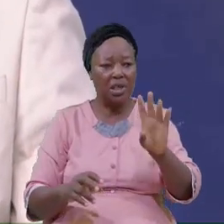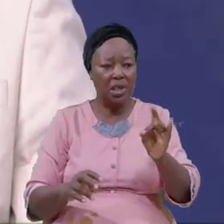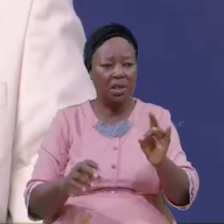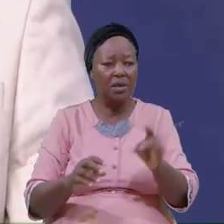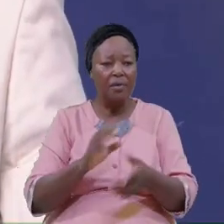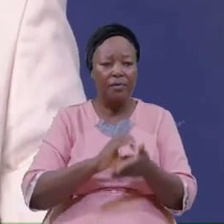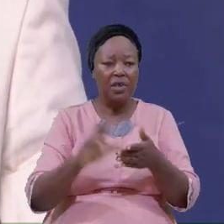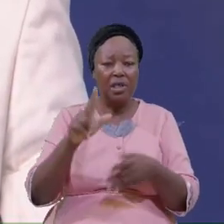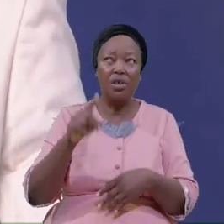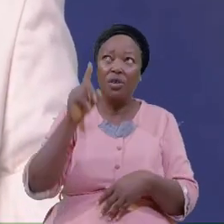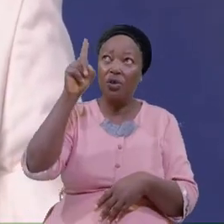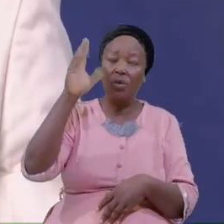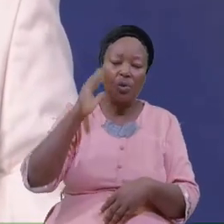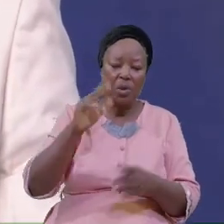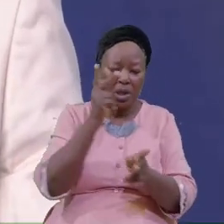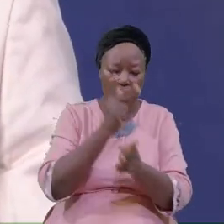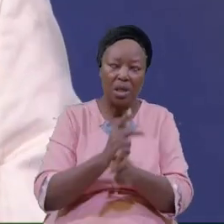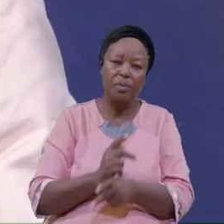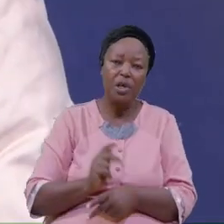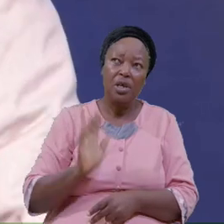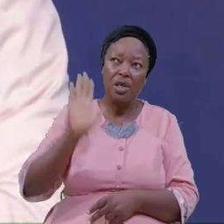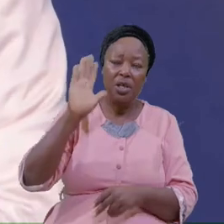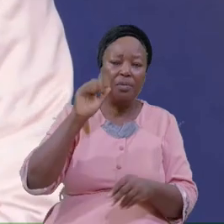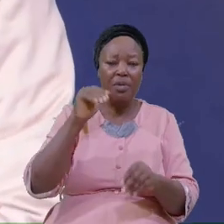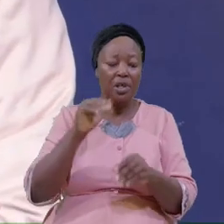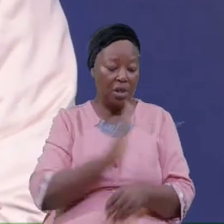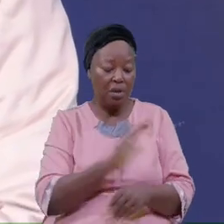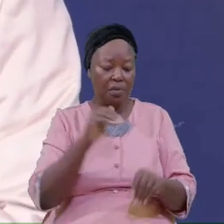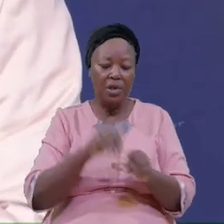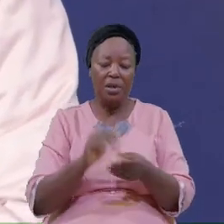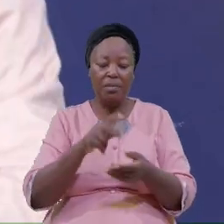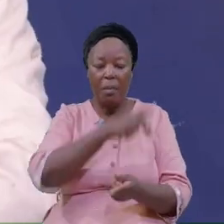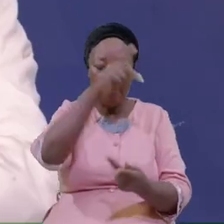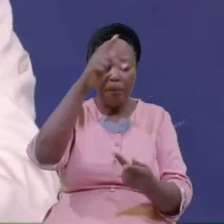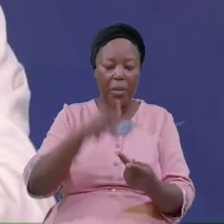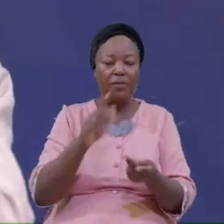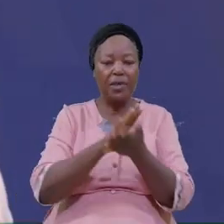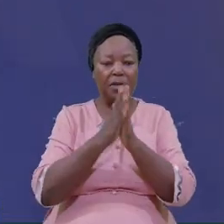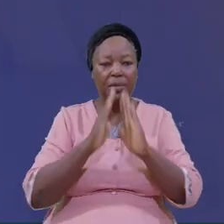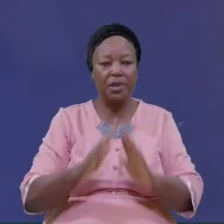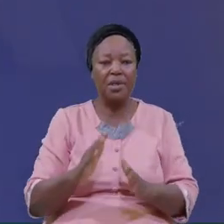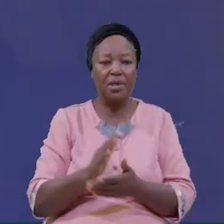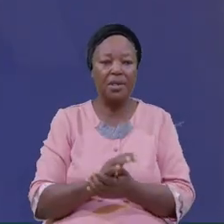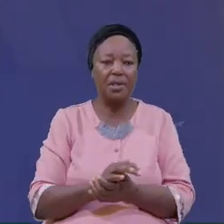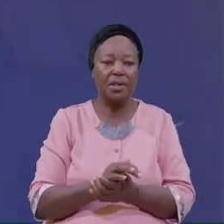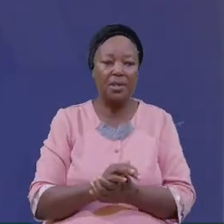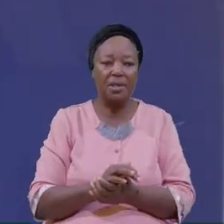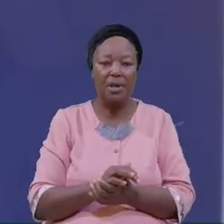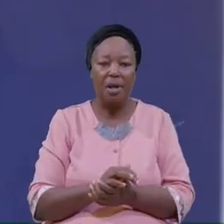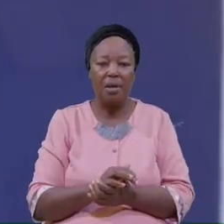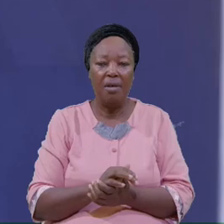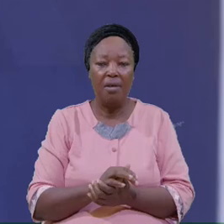him in perfect peace. Ésaïe 28, le verset 3 nous dit,